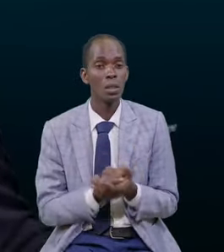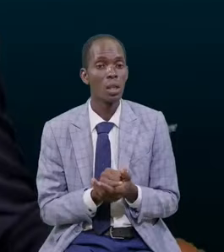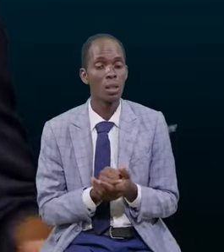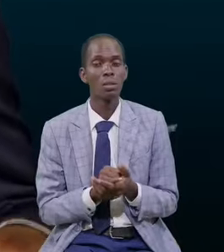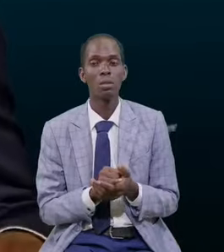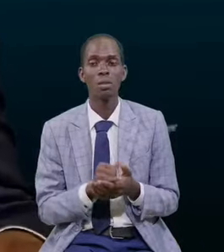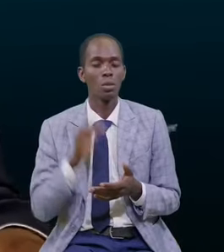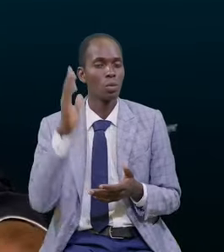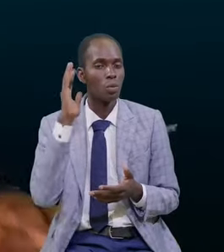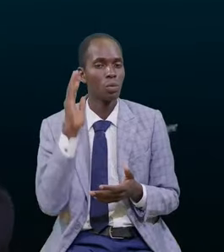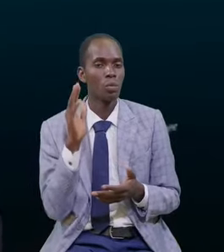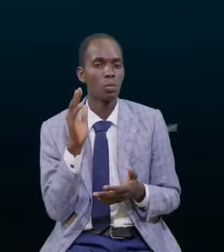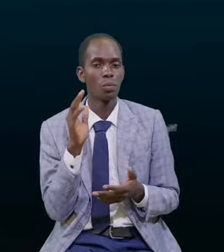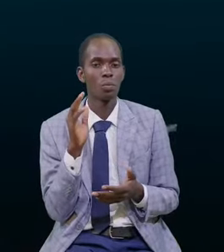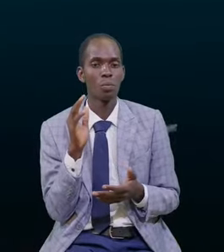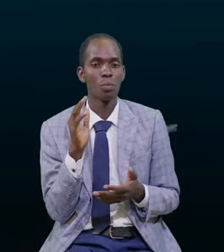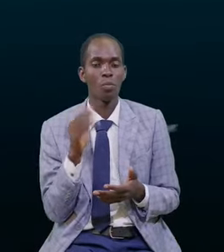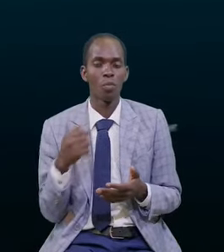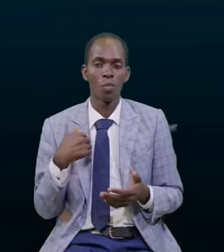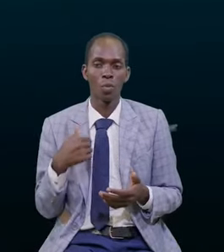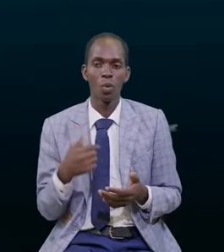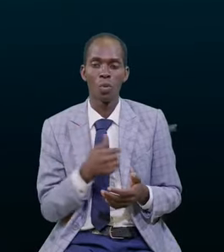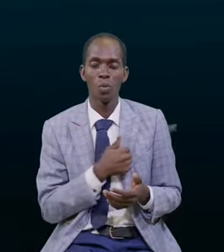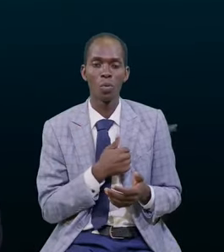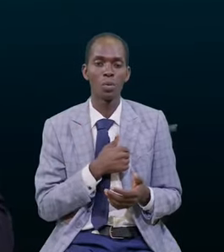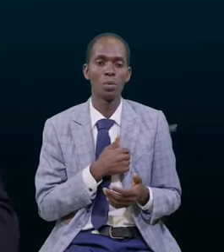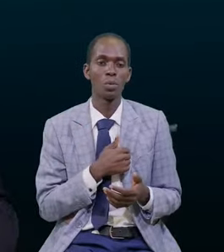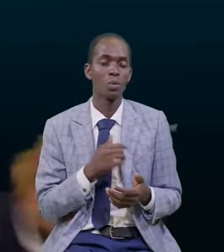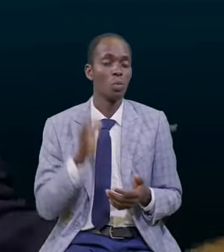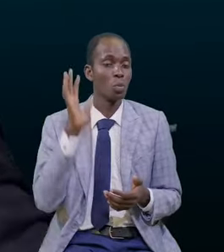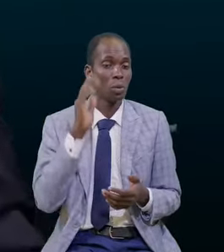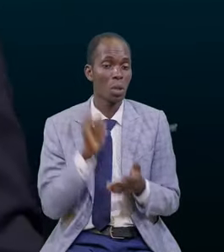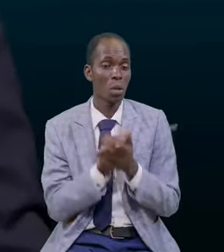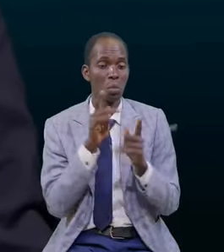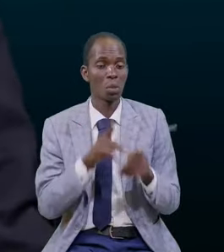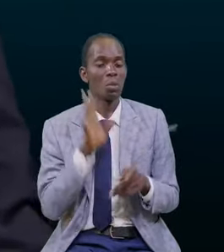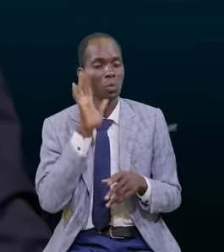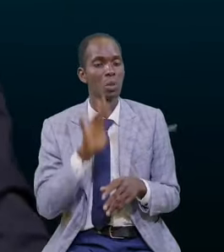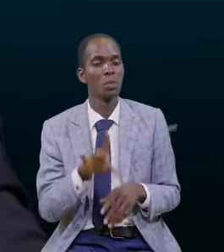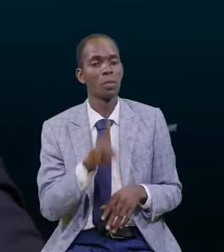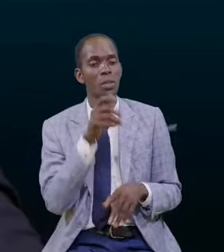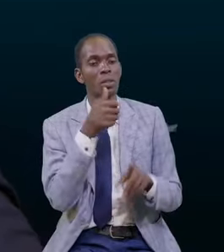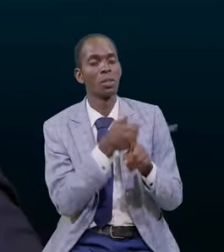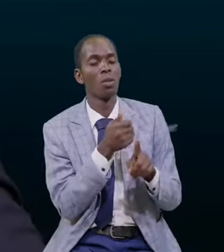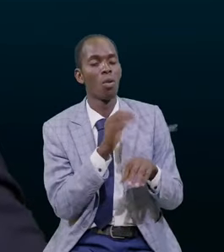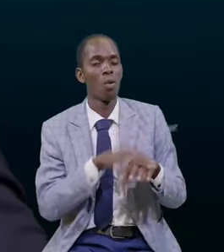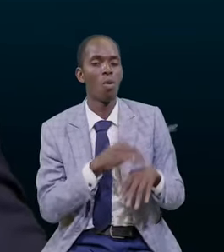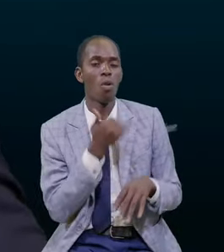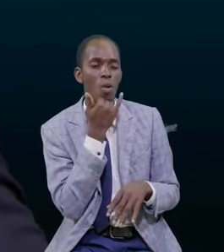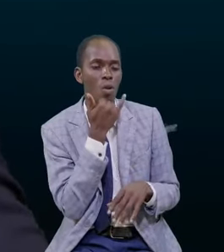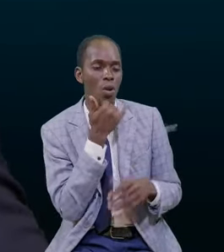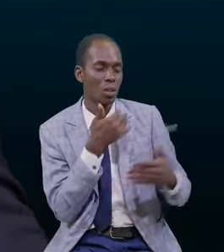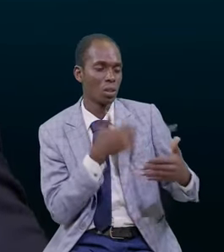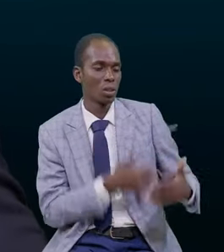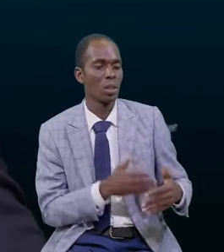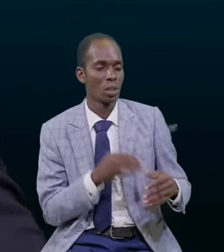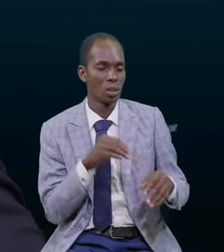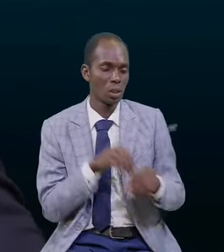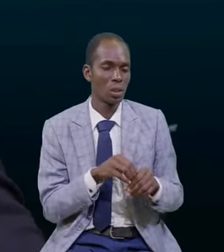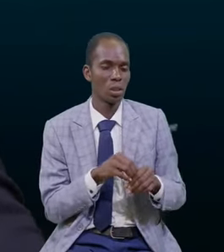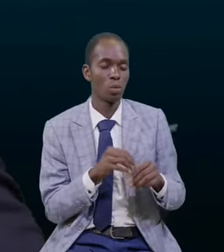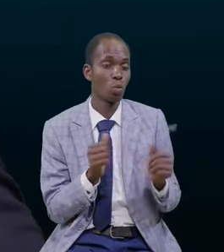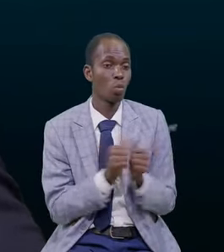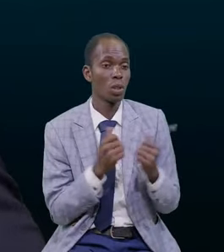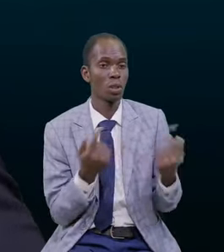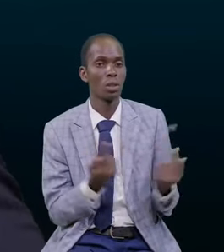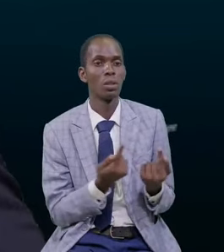step at all we'll find oursel on the wrong side of the Divide so we see that Christ is his son over the house